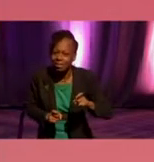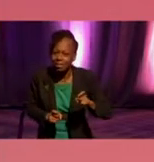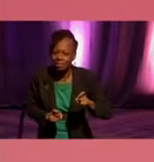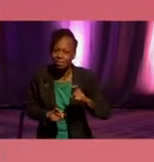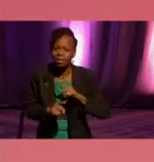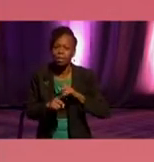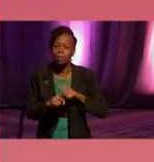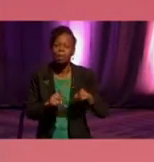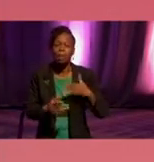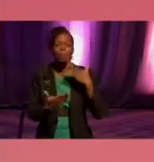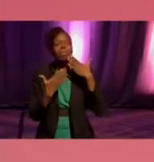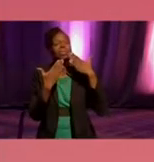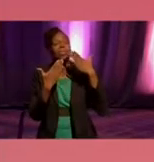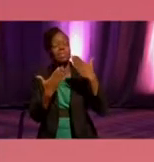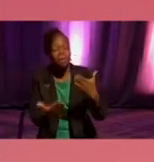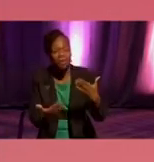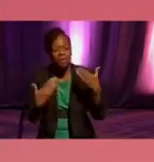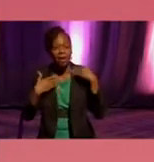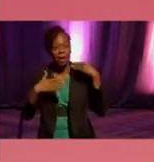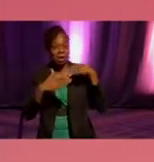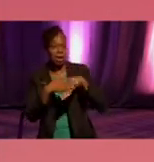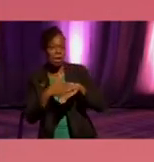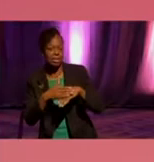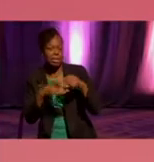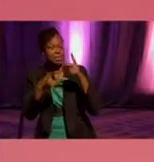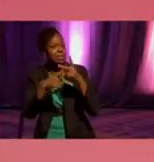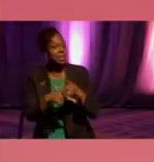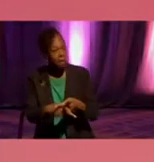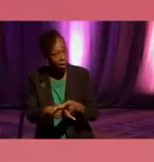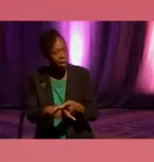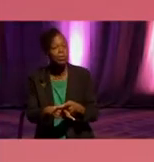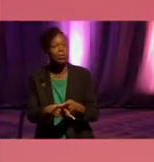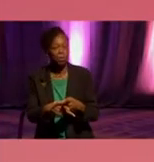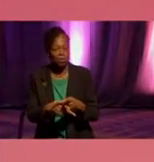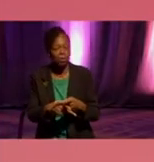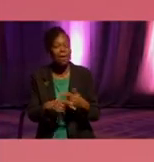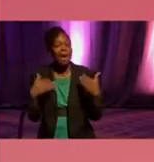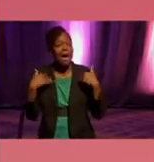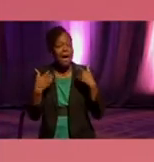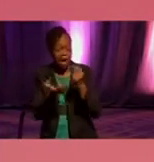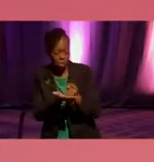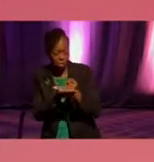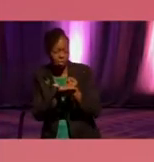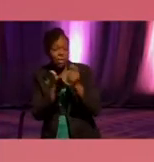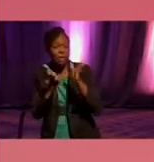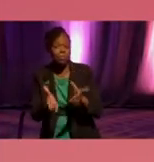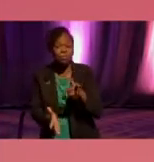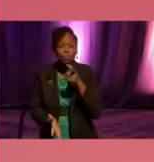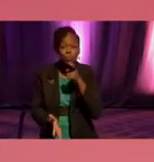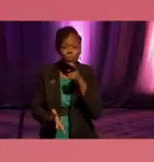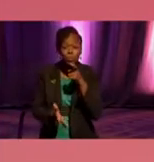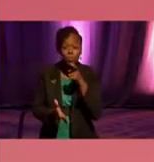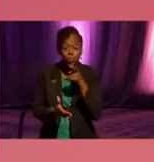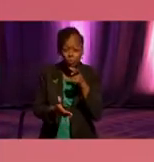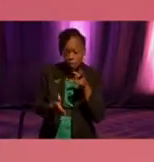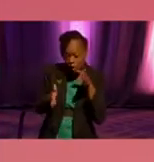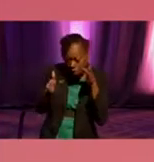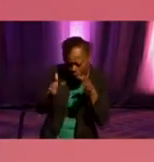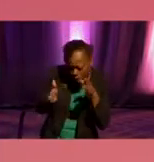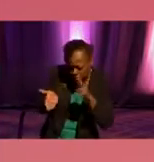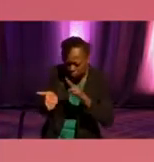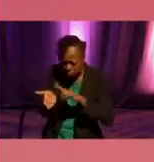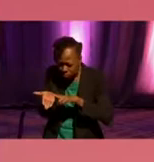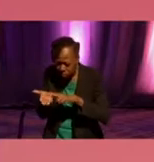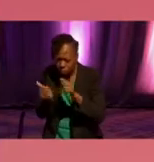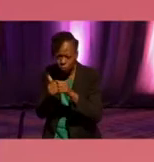so thankful that I had access to care, that I had a therapist who checked in on me and followed